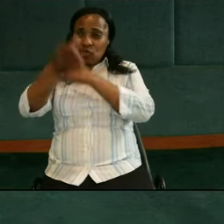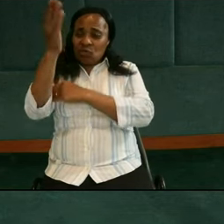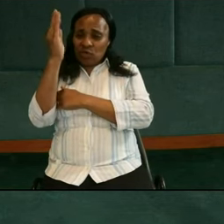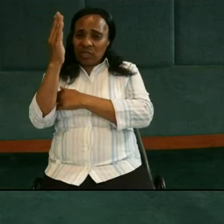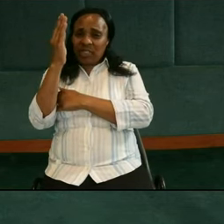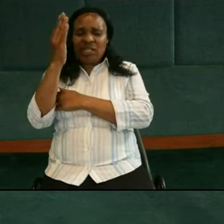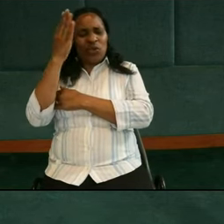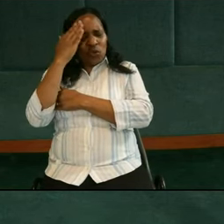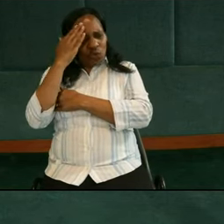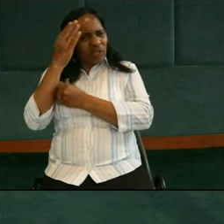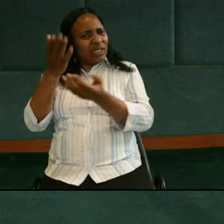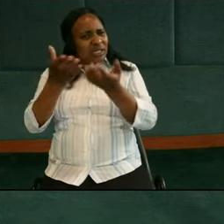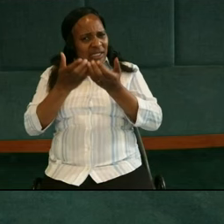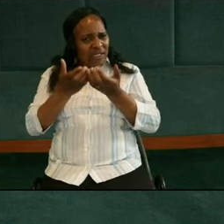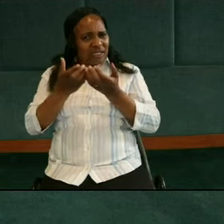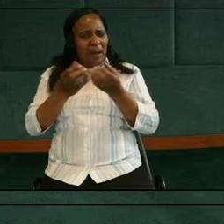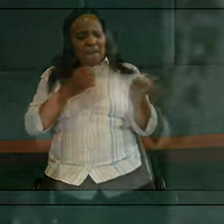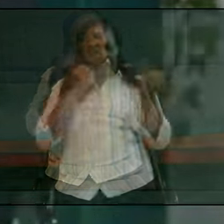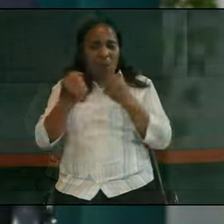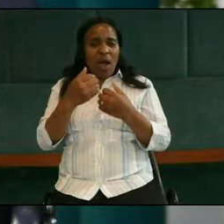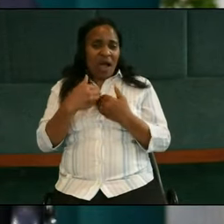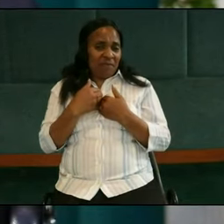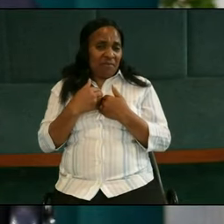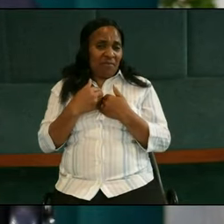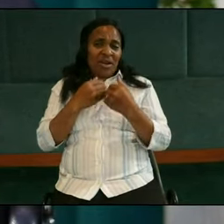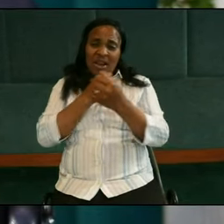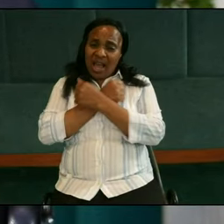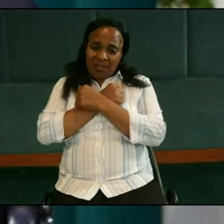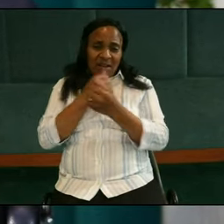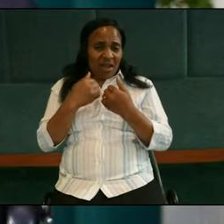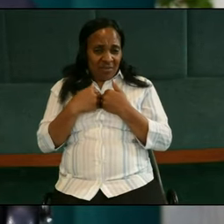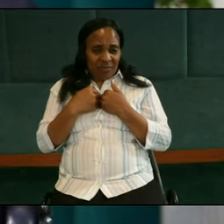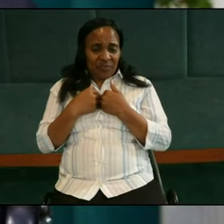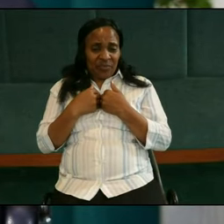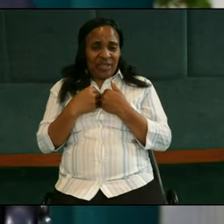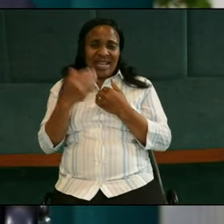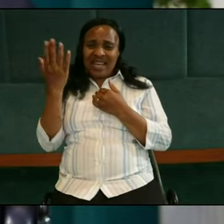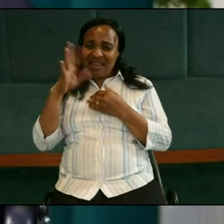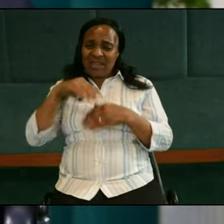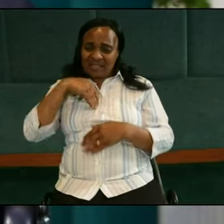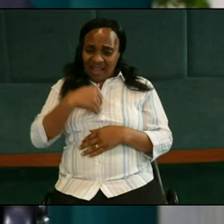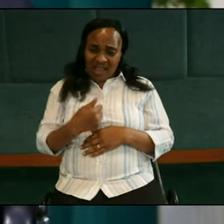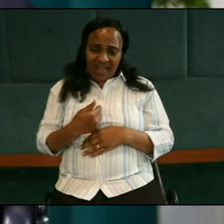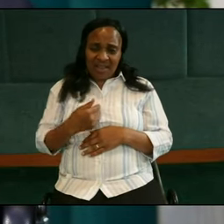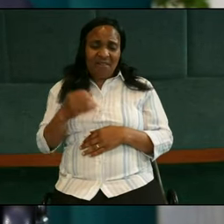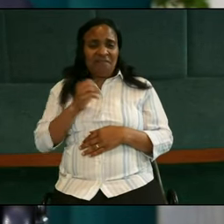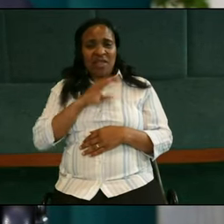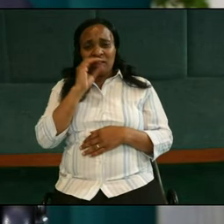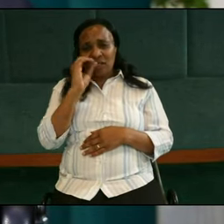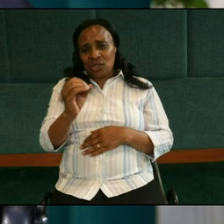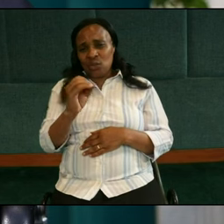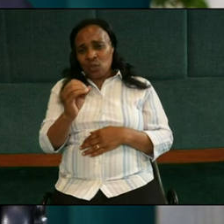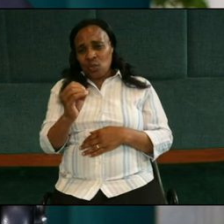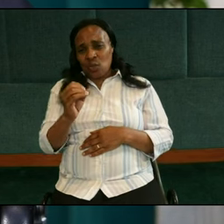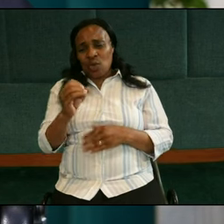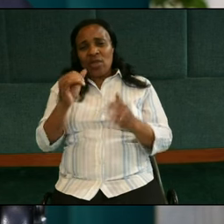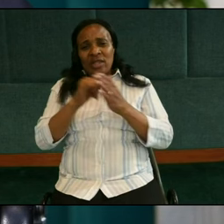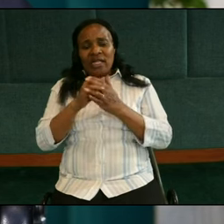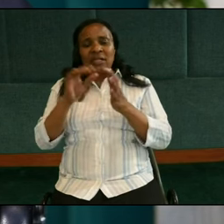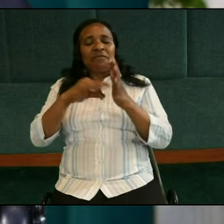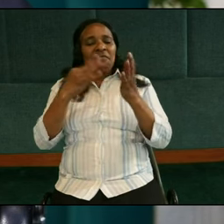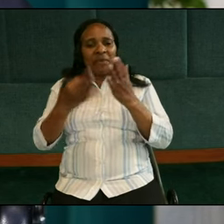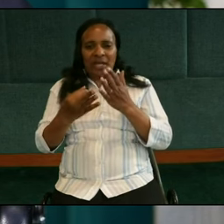knows your need. He has all the power. His infinite love and compassion never weary. Fear not that he will